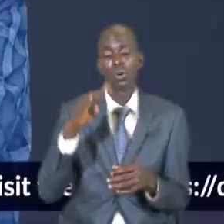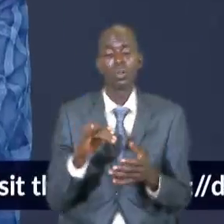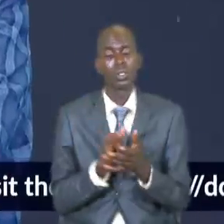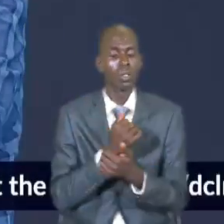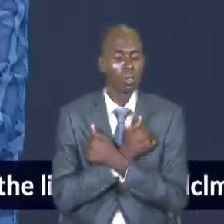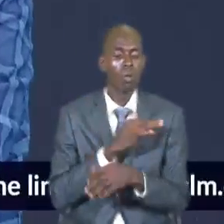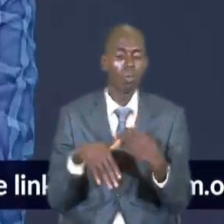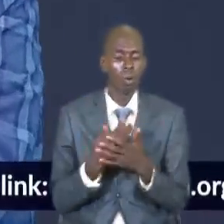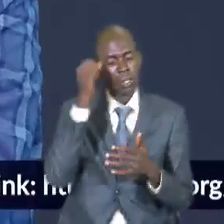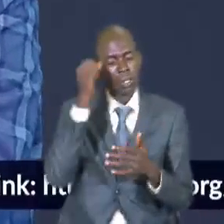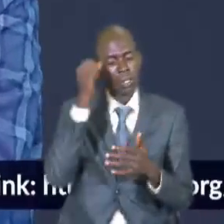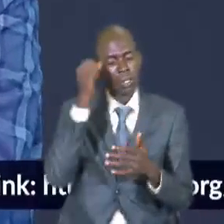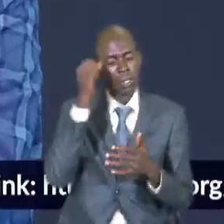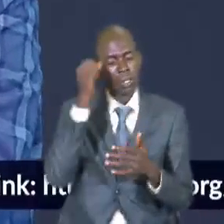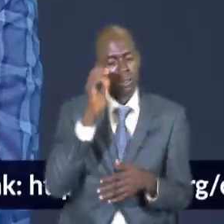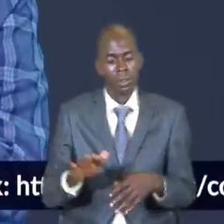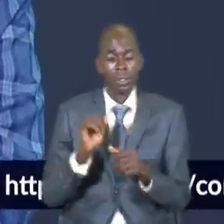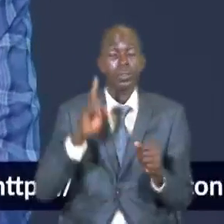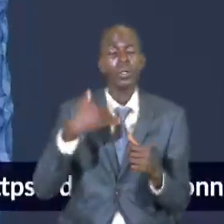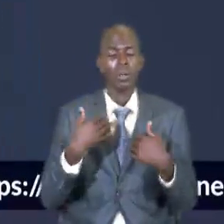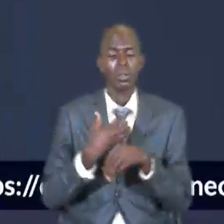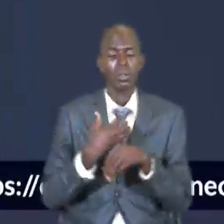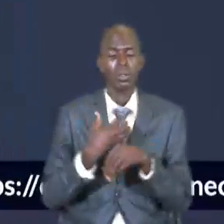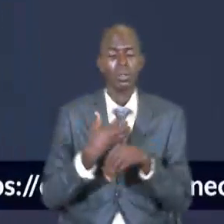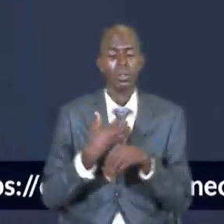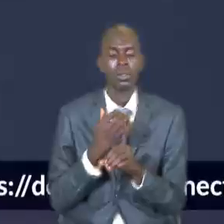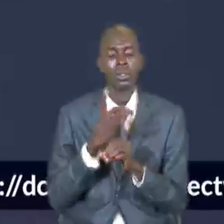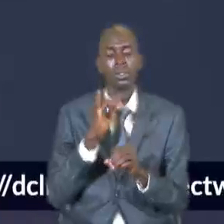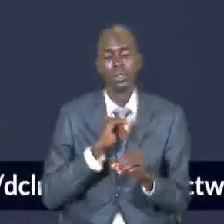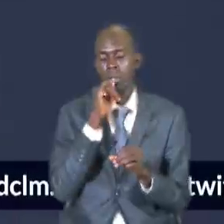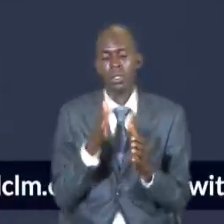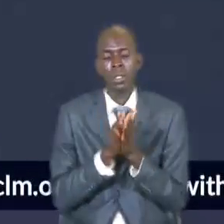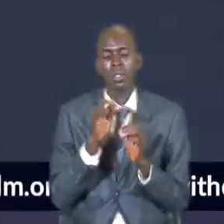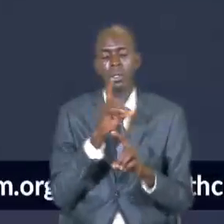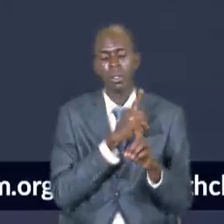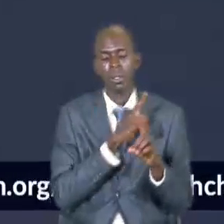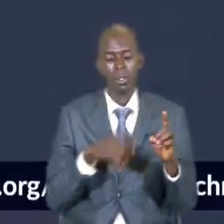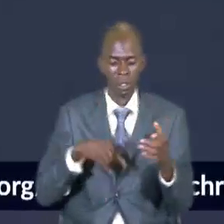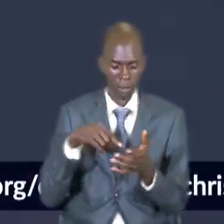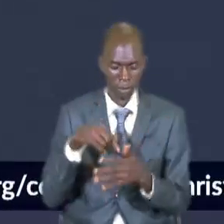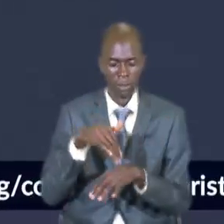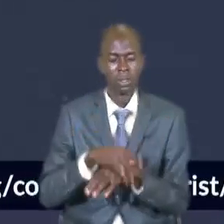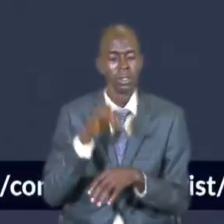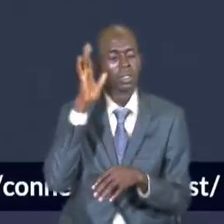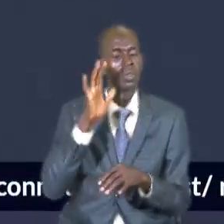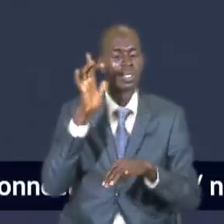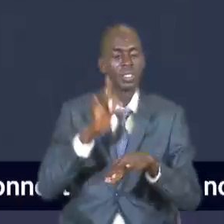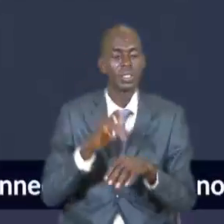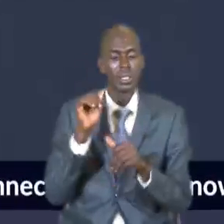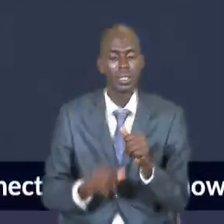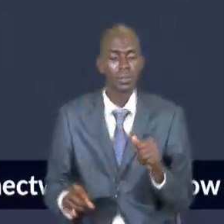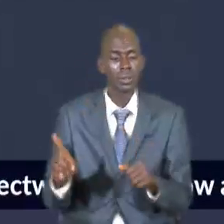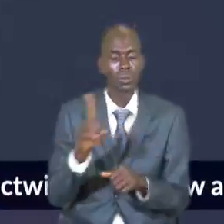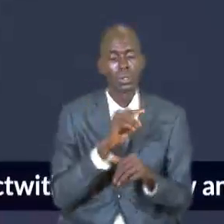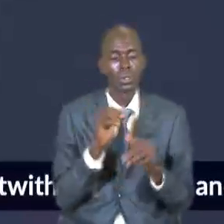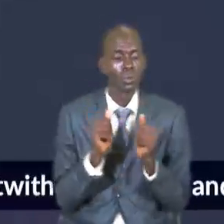people, everyone that you have created. I'm asking, Lord, that tonight you touch everyone without